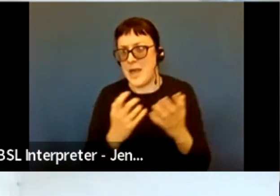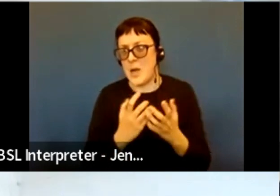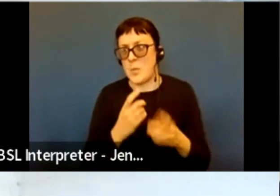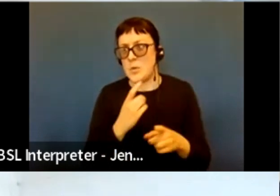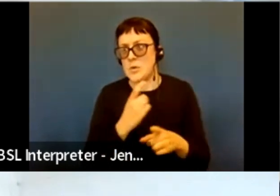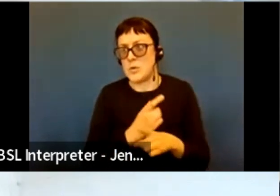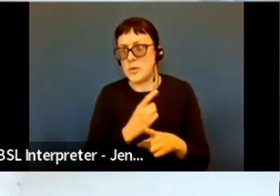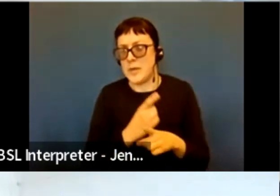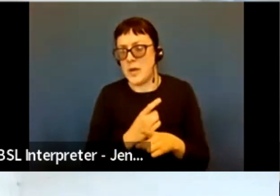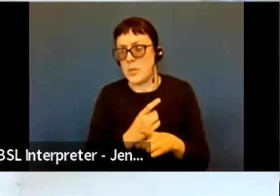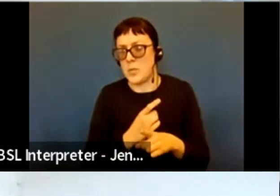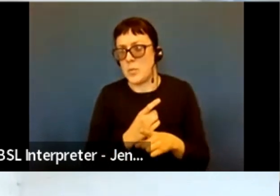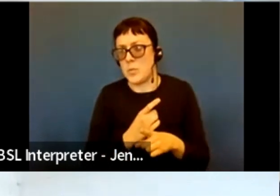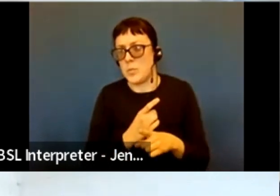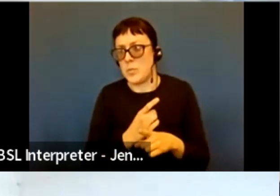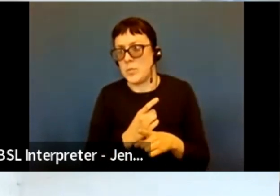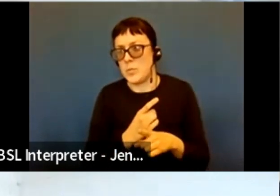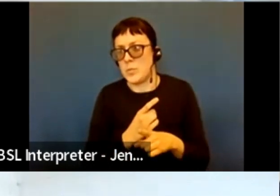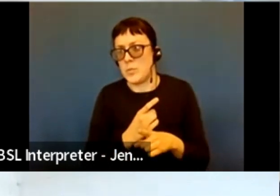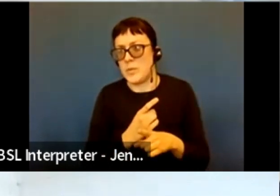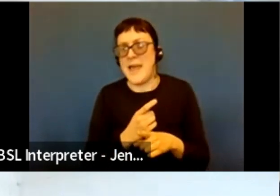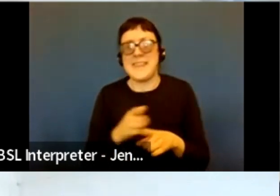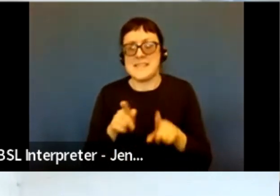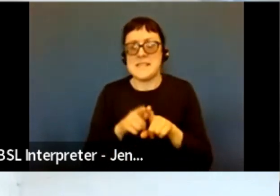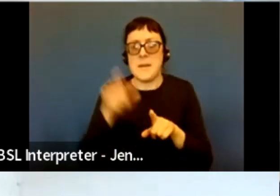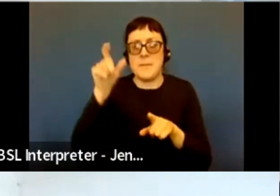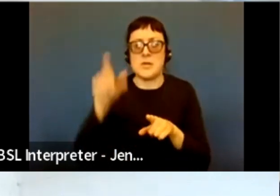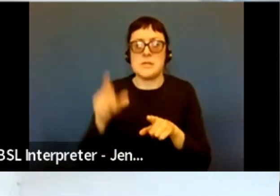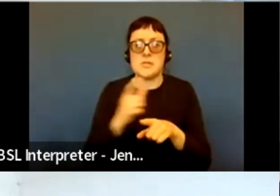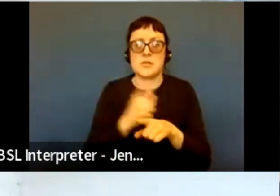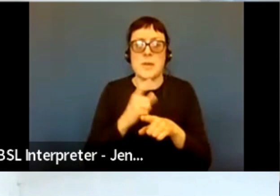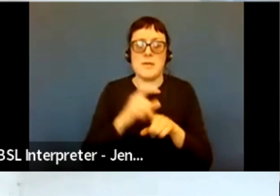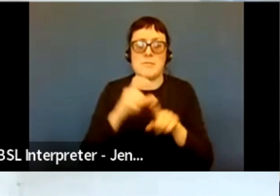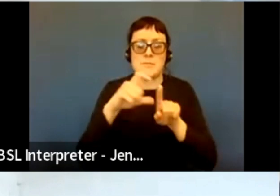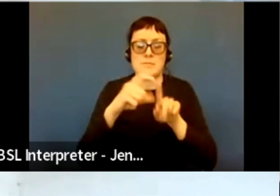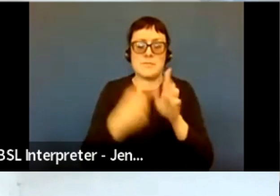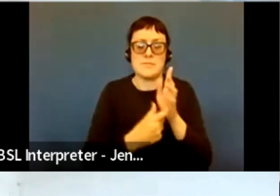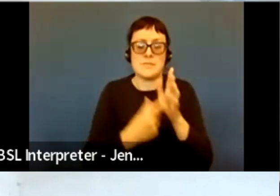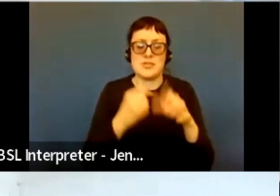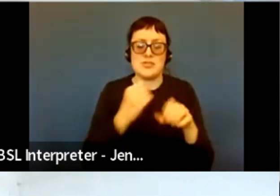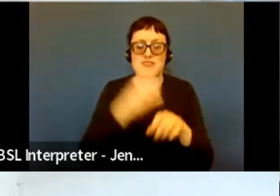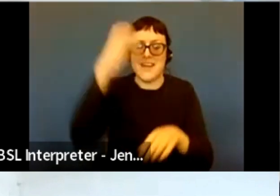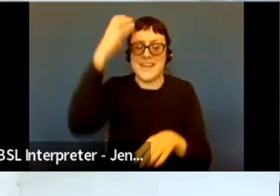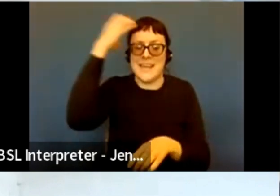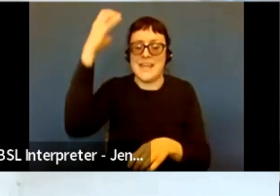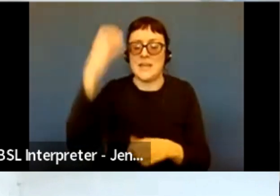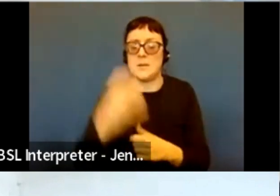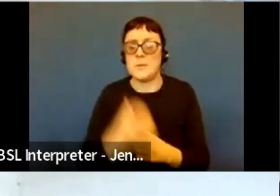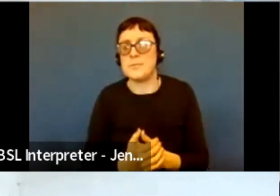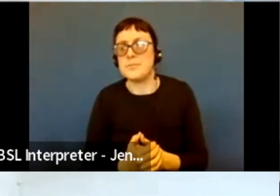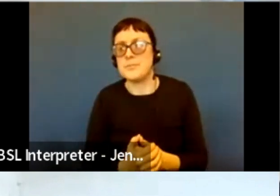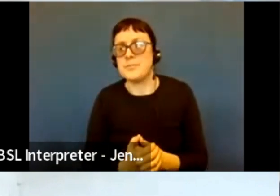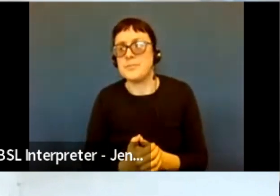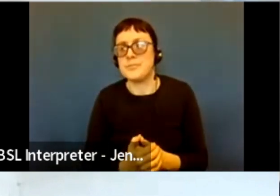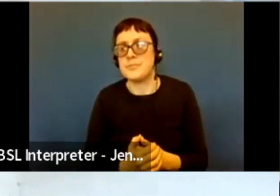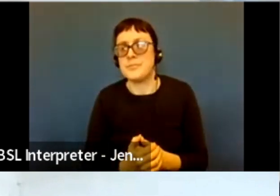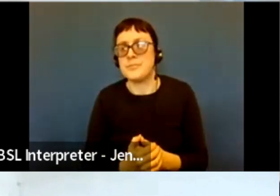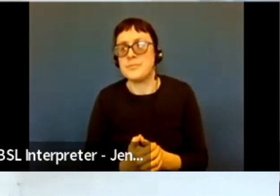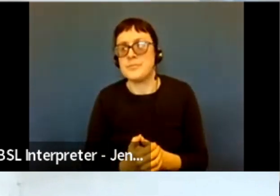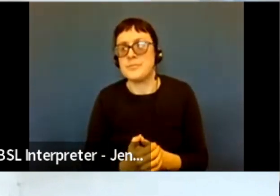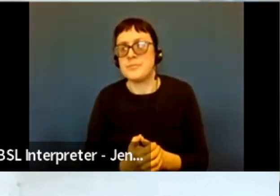that useful, and it's obviously the drag that is important to gender, but at the same time, they have more of the